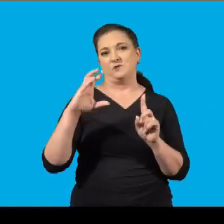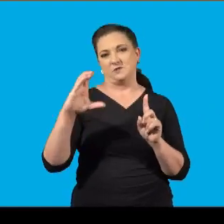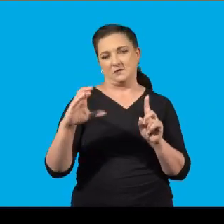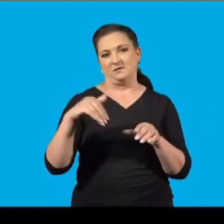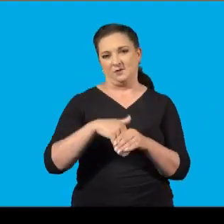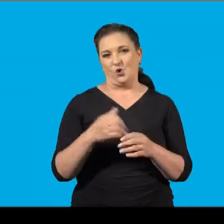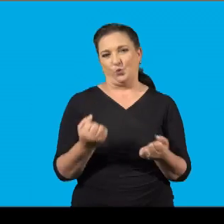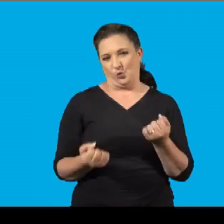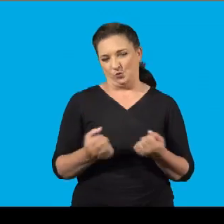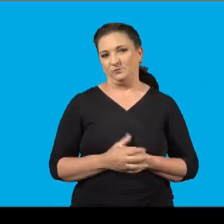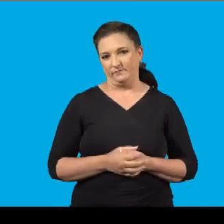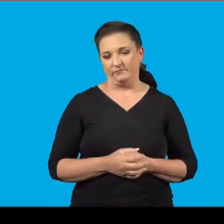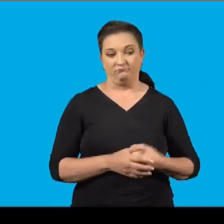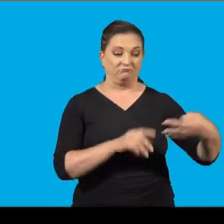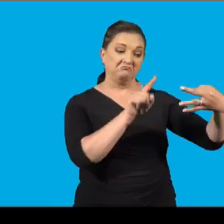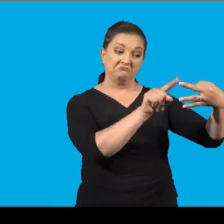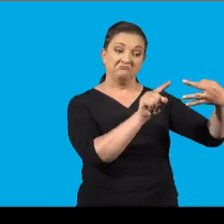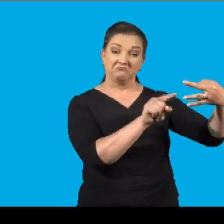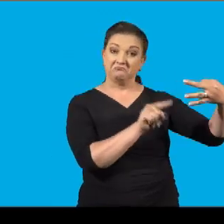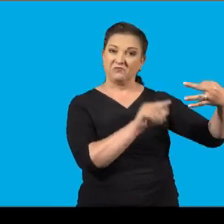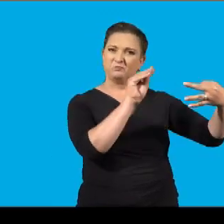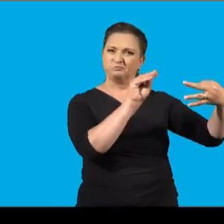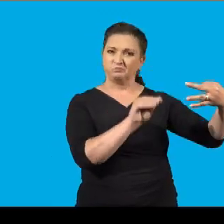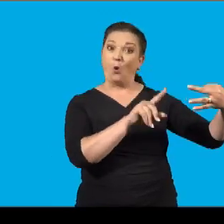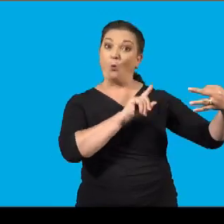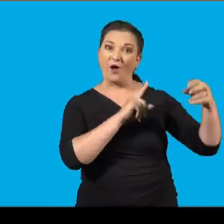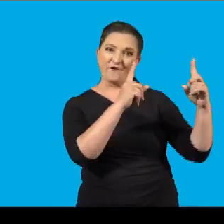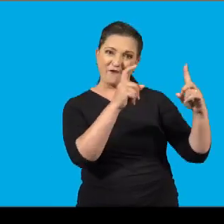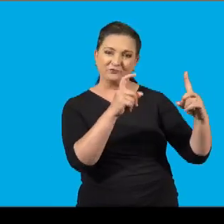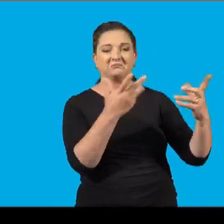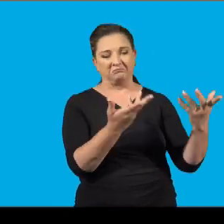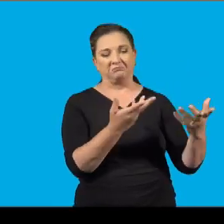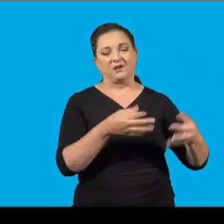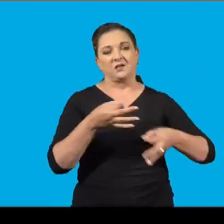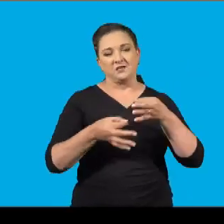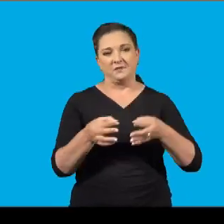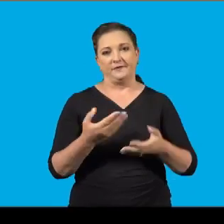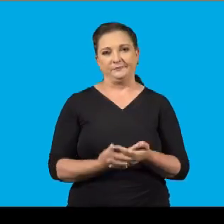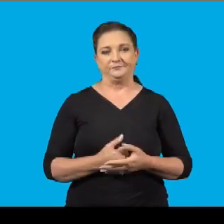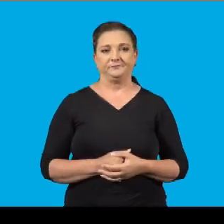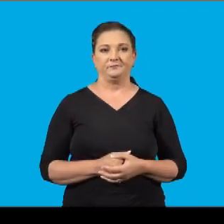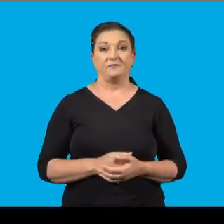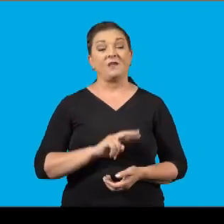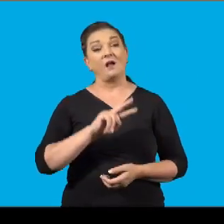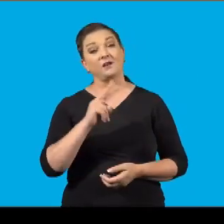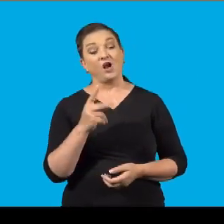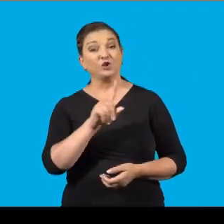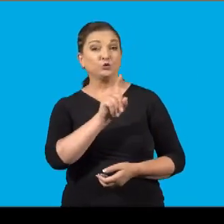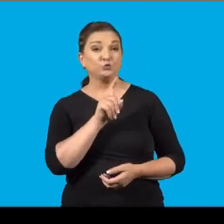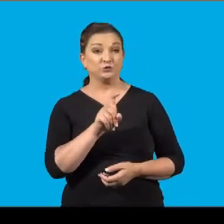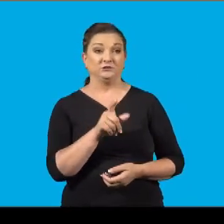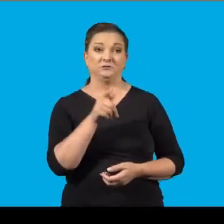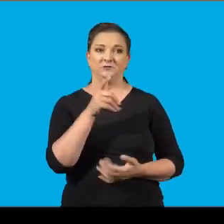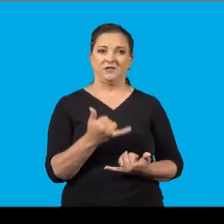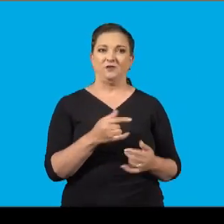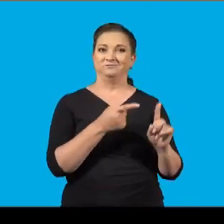the TRC. So those are all the reasons why that photograph was taken. Another question,